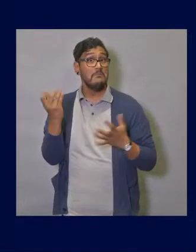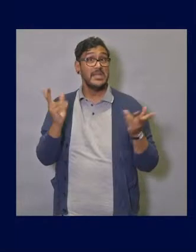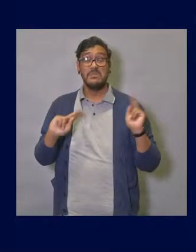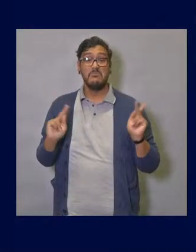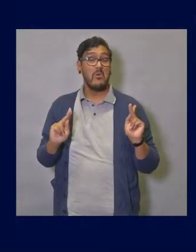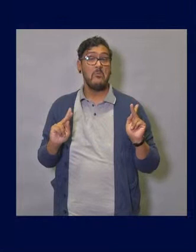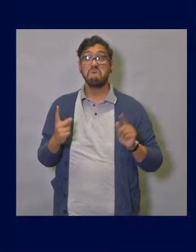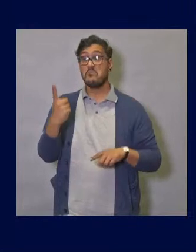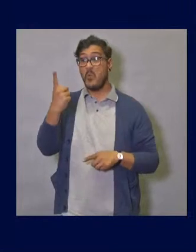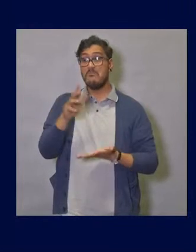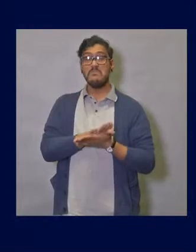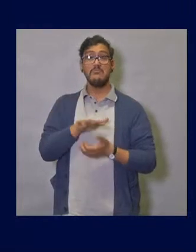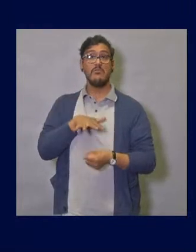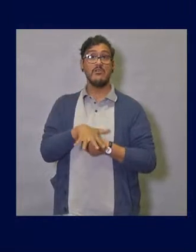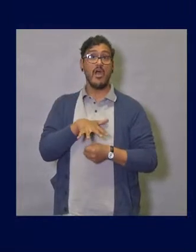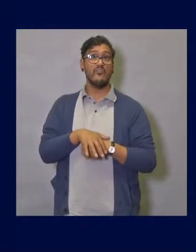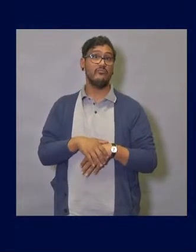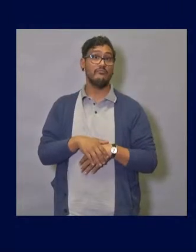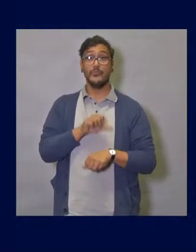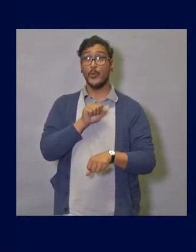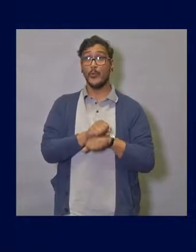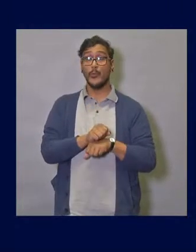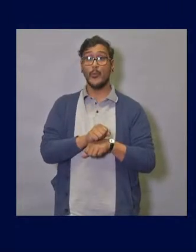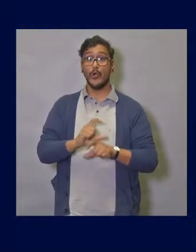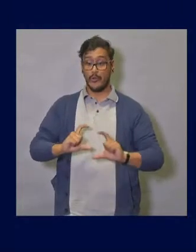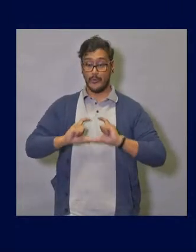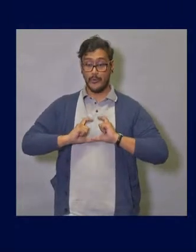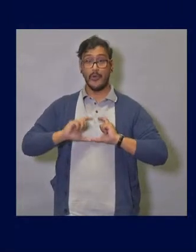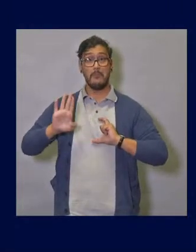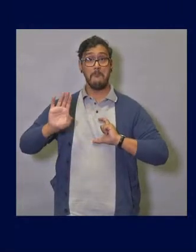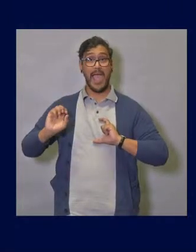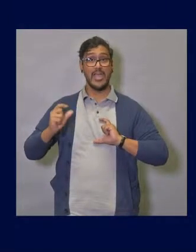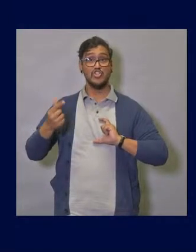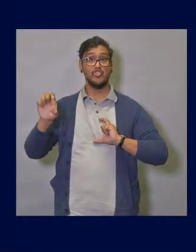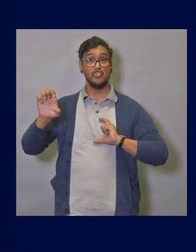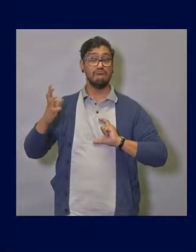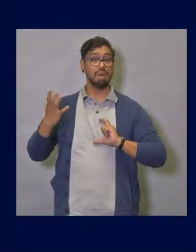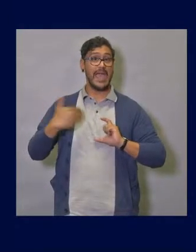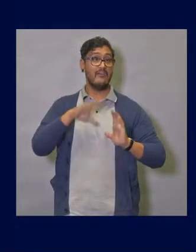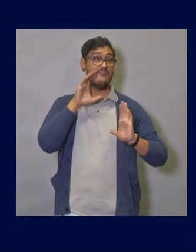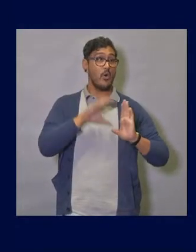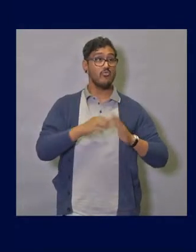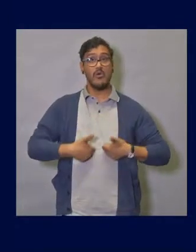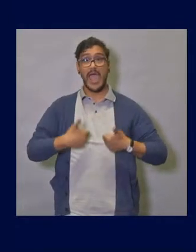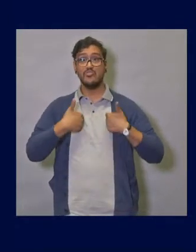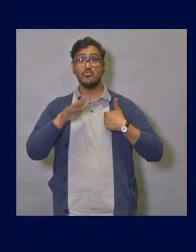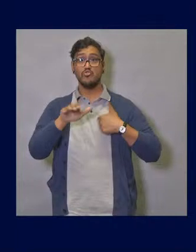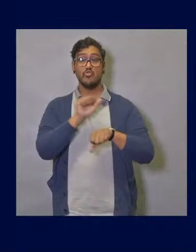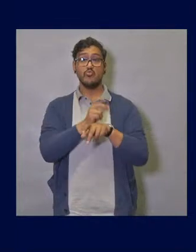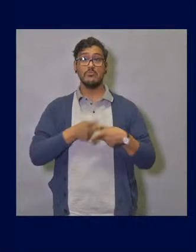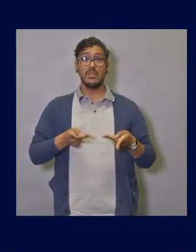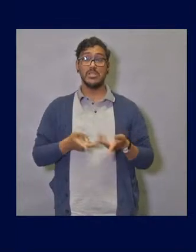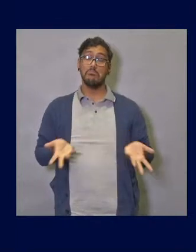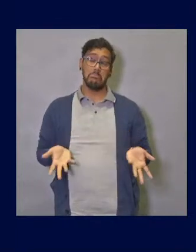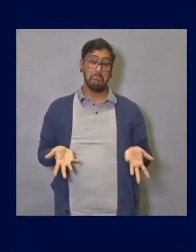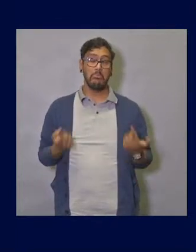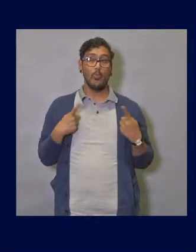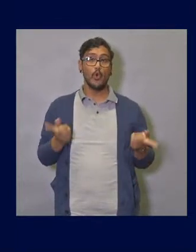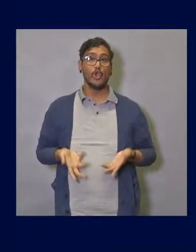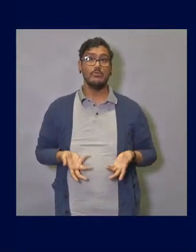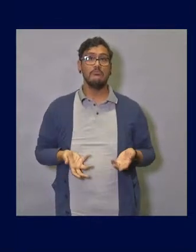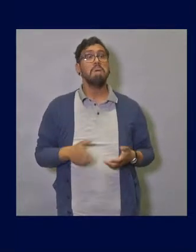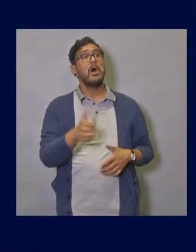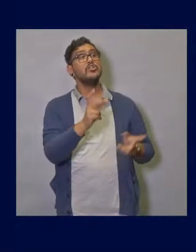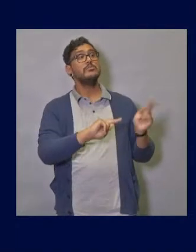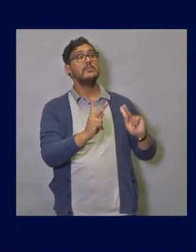like you have a work badge that has your photo and an address of your workplace. Other people may bring in their pay stubs or some other